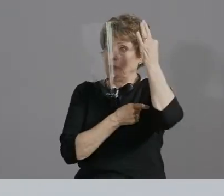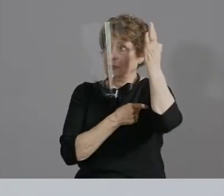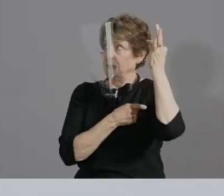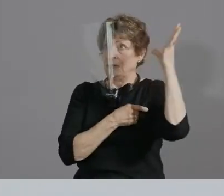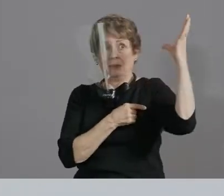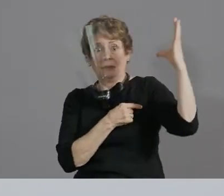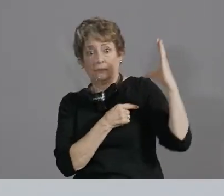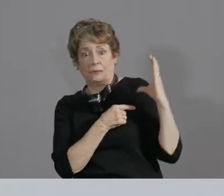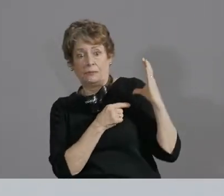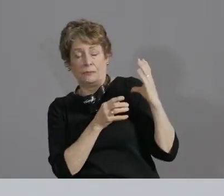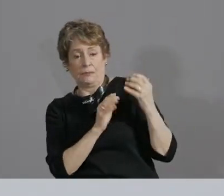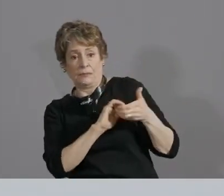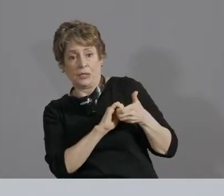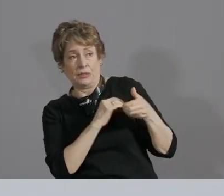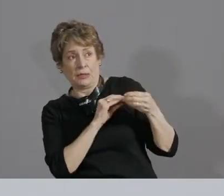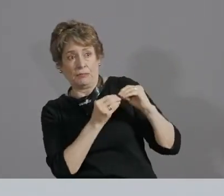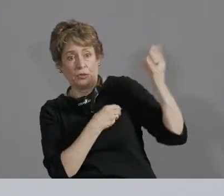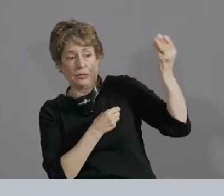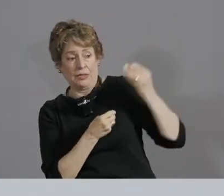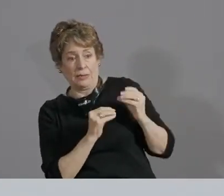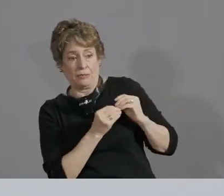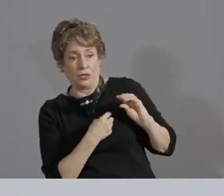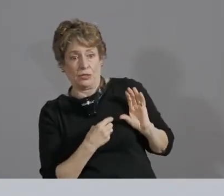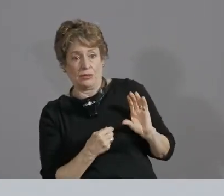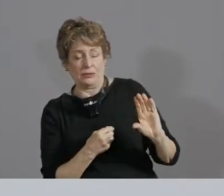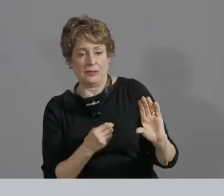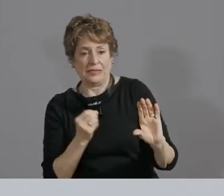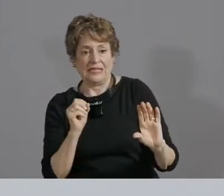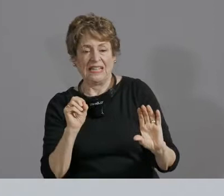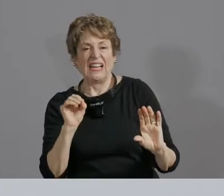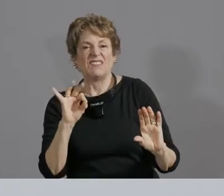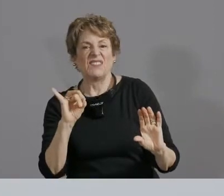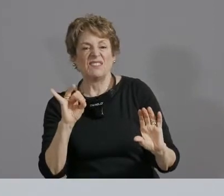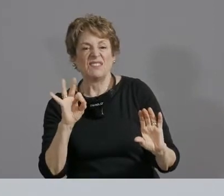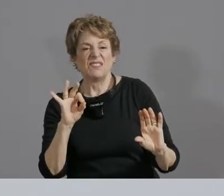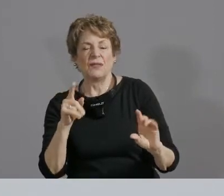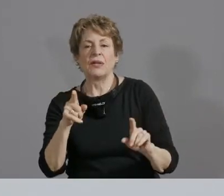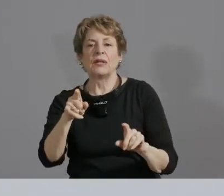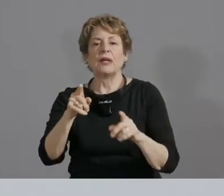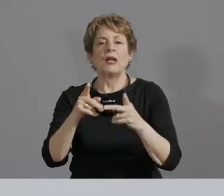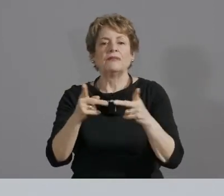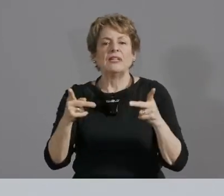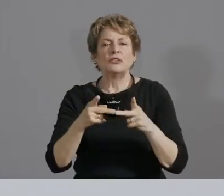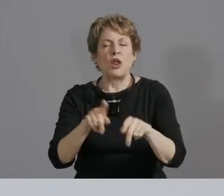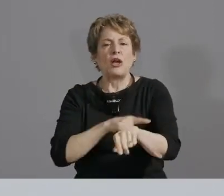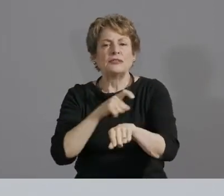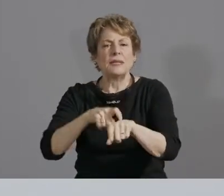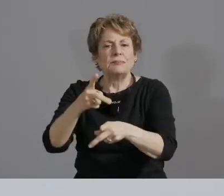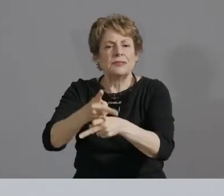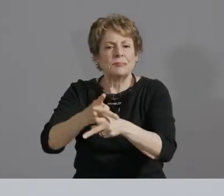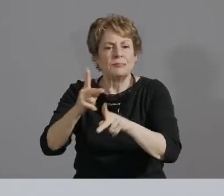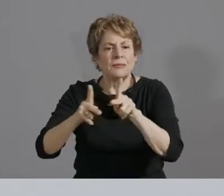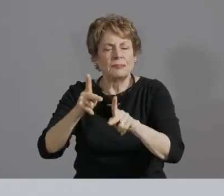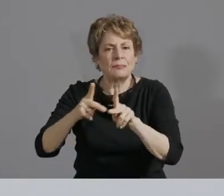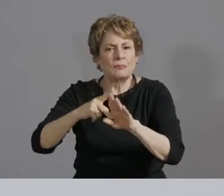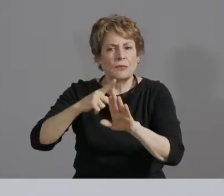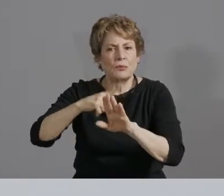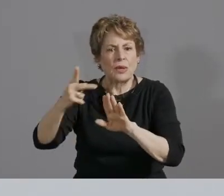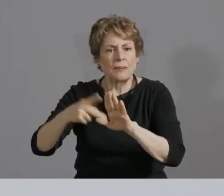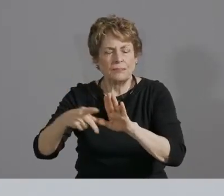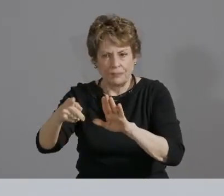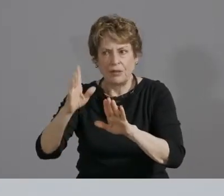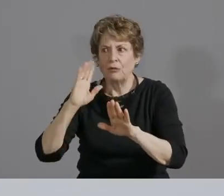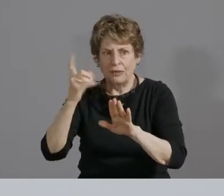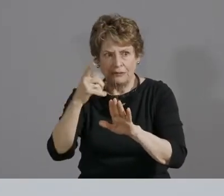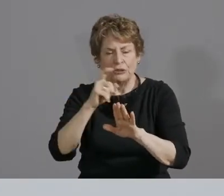reporting, or if the long-term care pharmacy program goes into a long-term care or does a retail, they